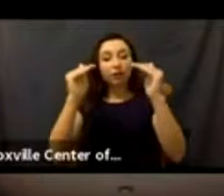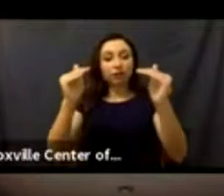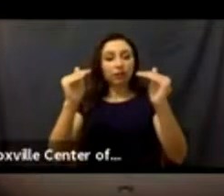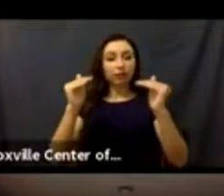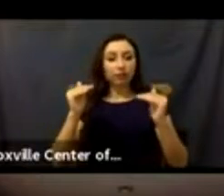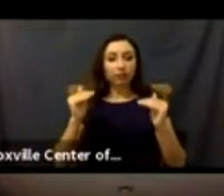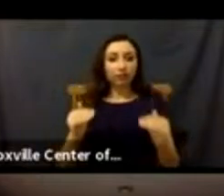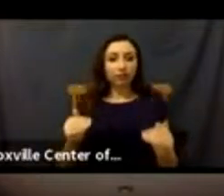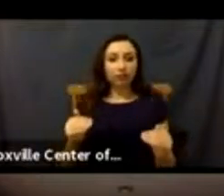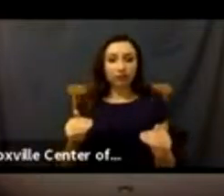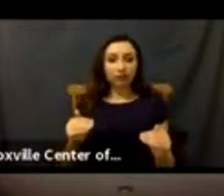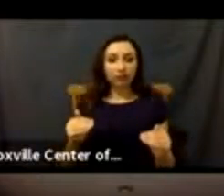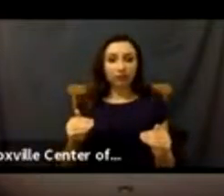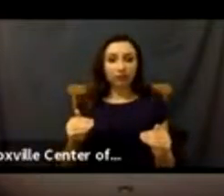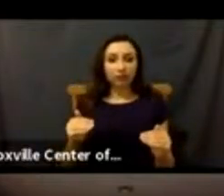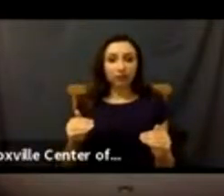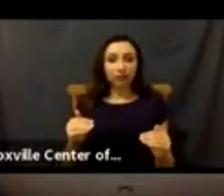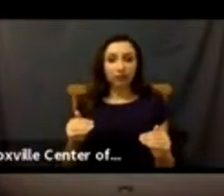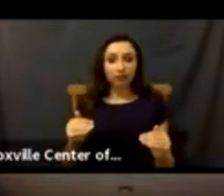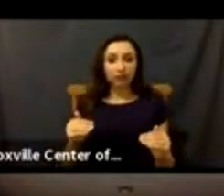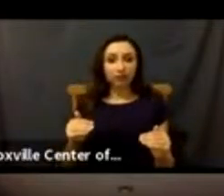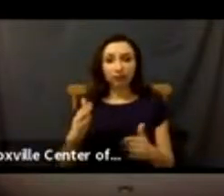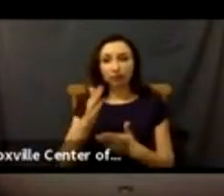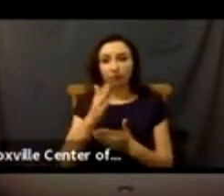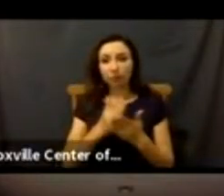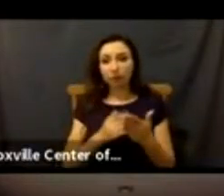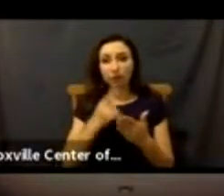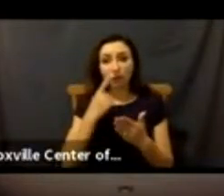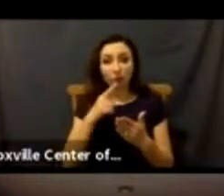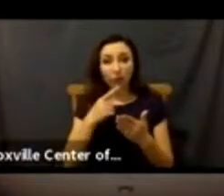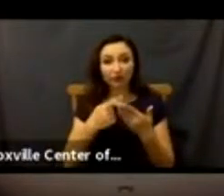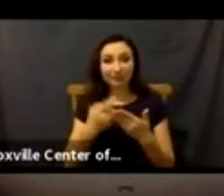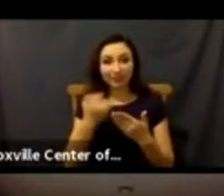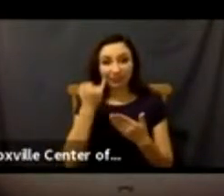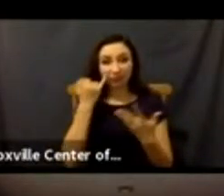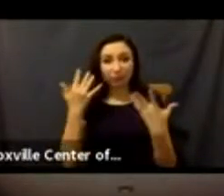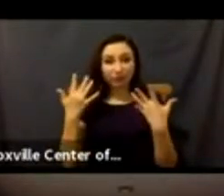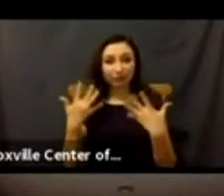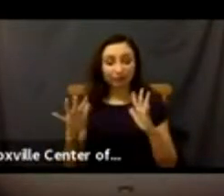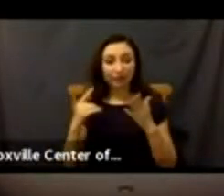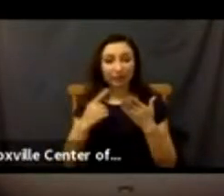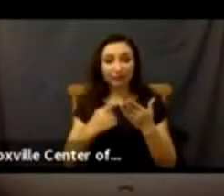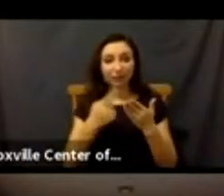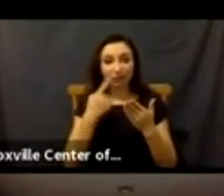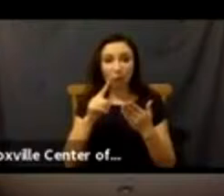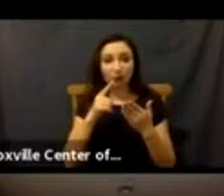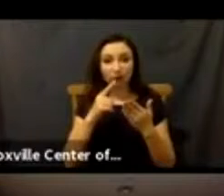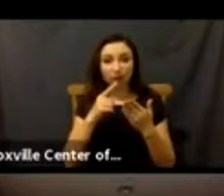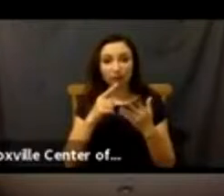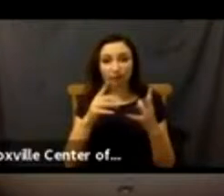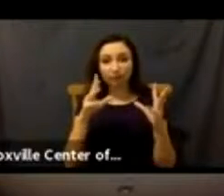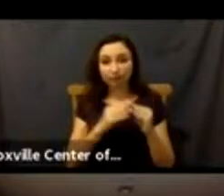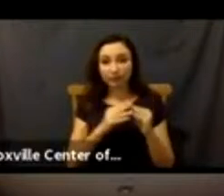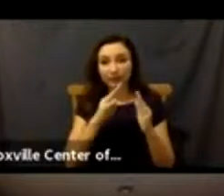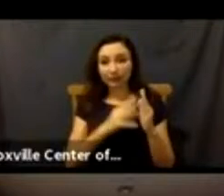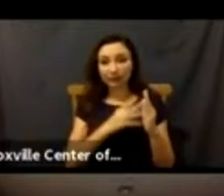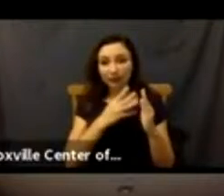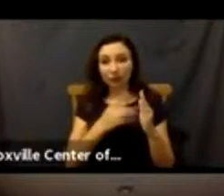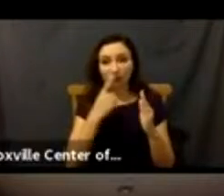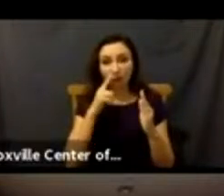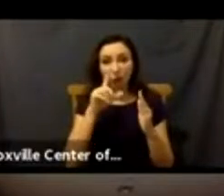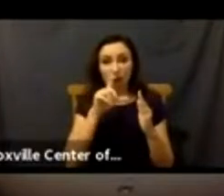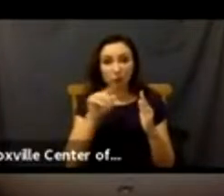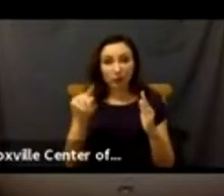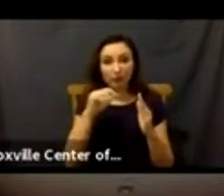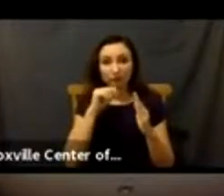next item for discussion, have we completed our discussion on meeting schedule for 2020? We haven't gone into December with that.